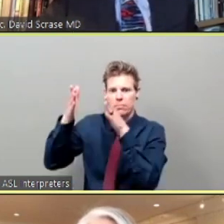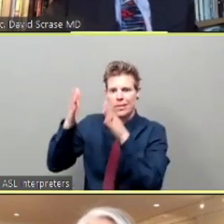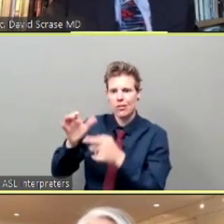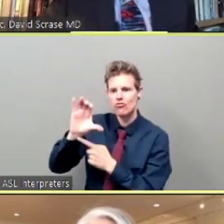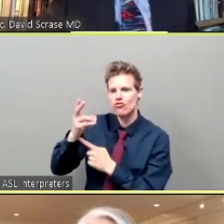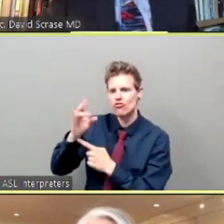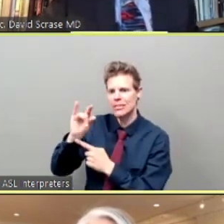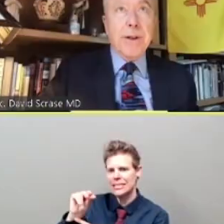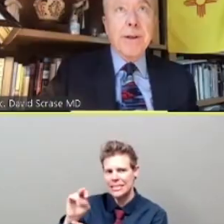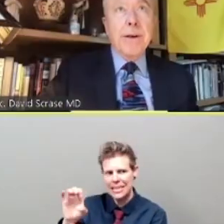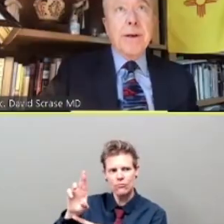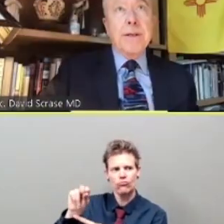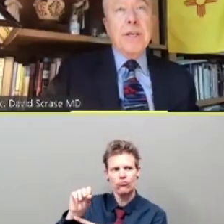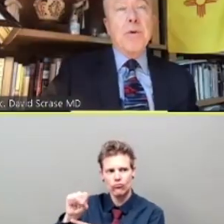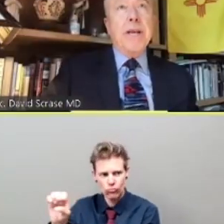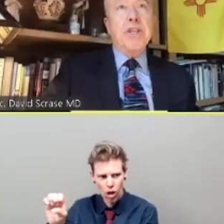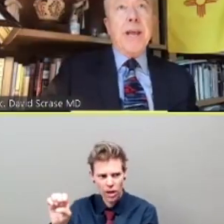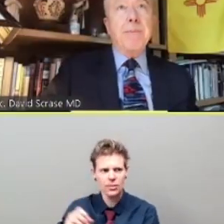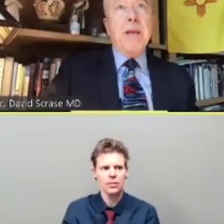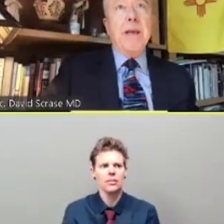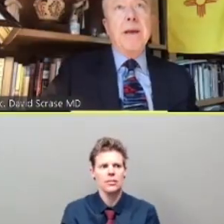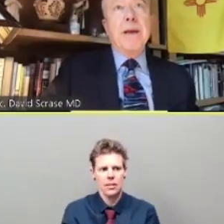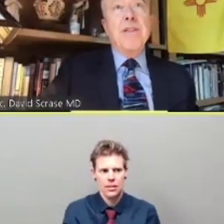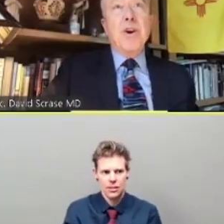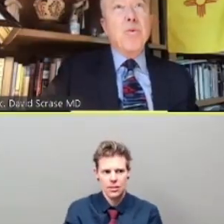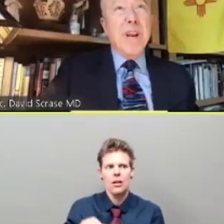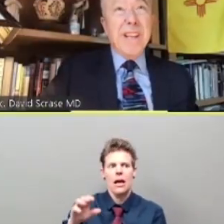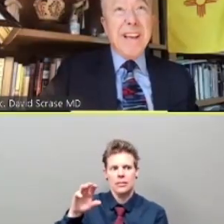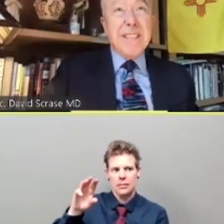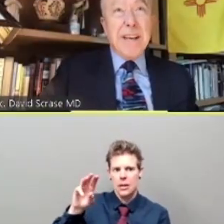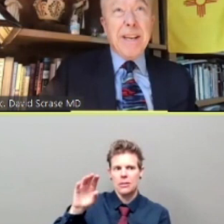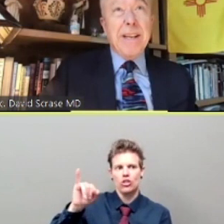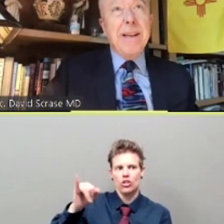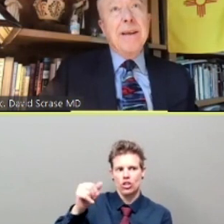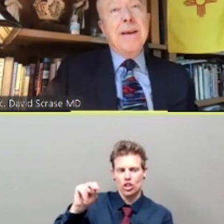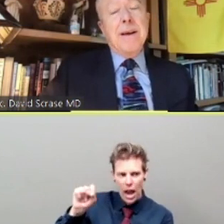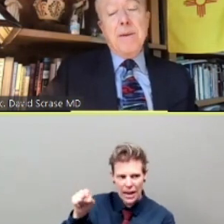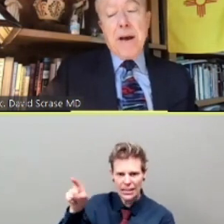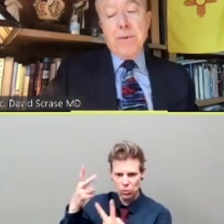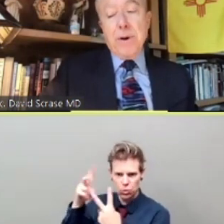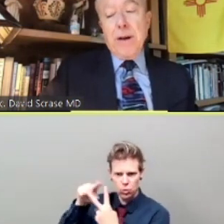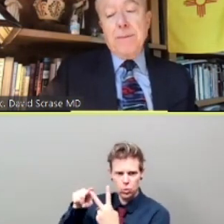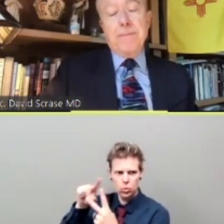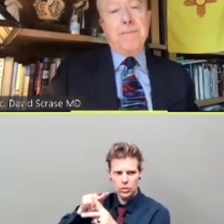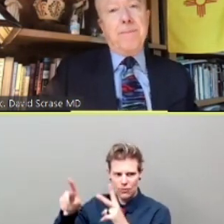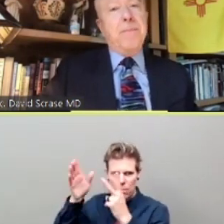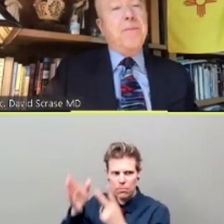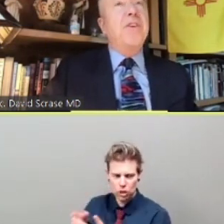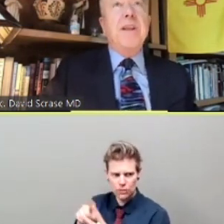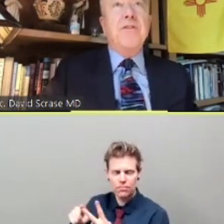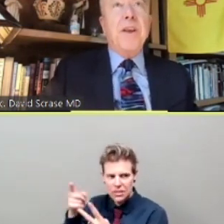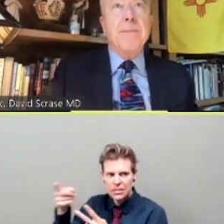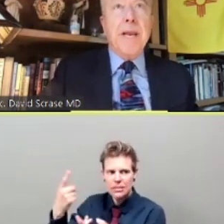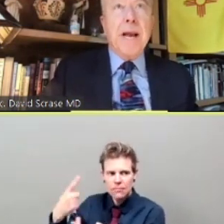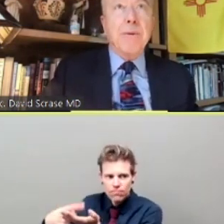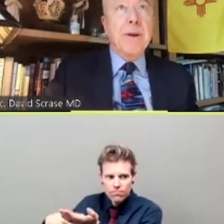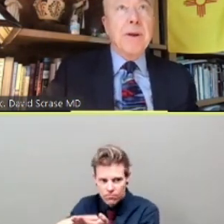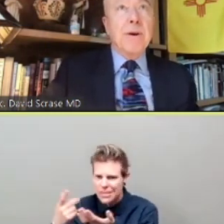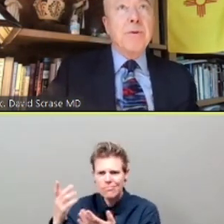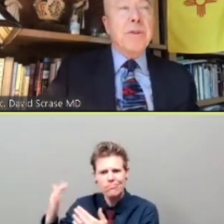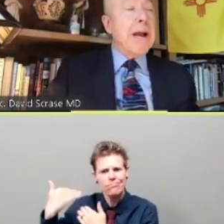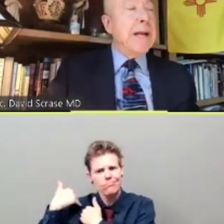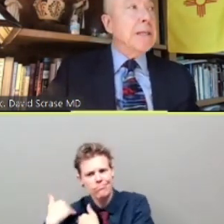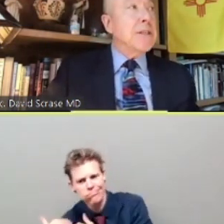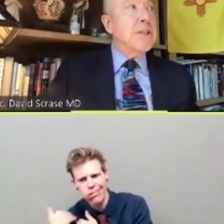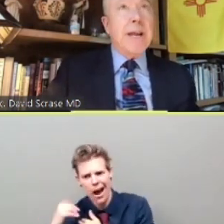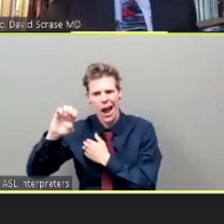and Christine and Chad are at DOH and EPI. They're really excited about CDC coming out